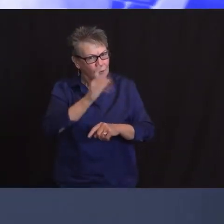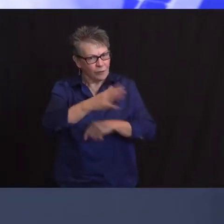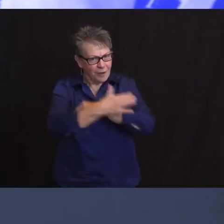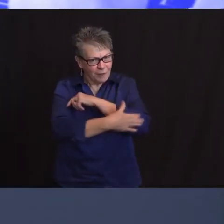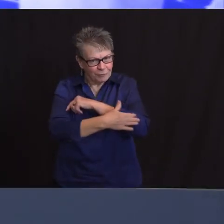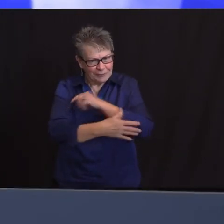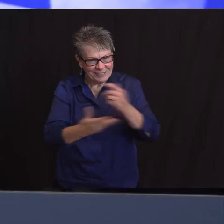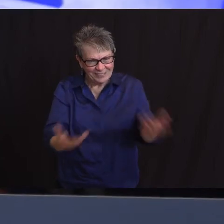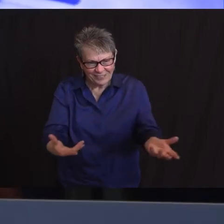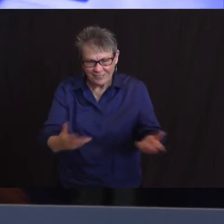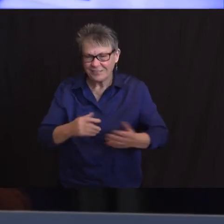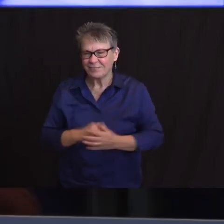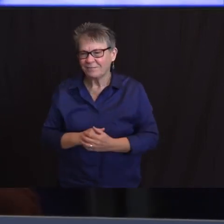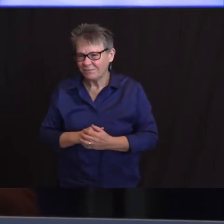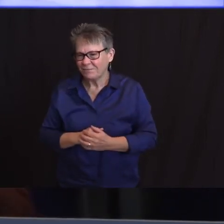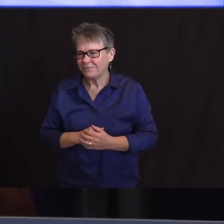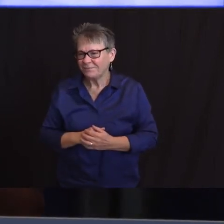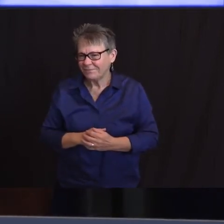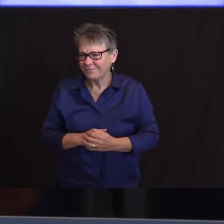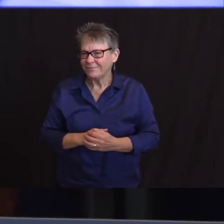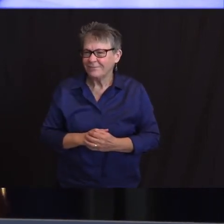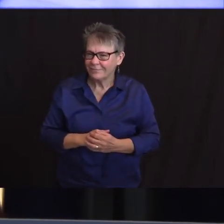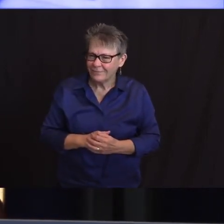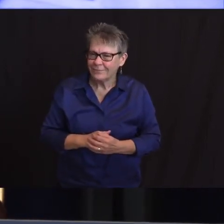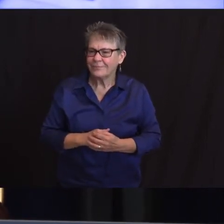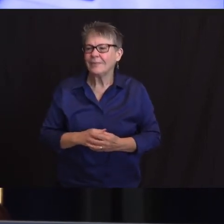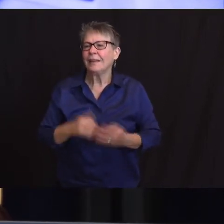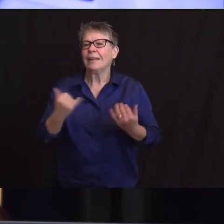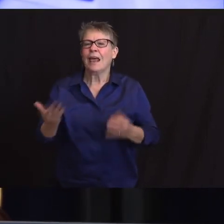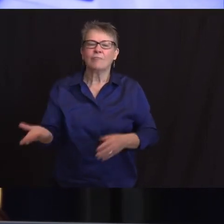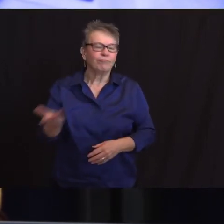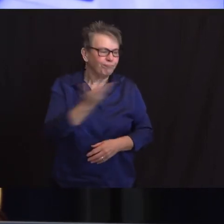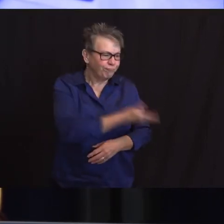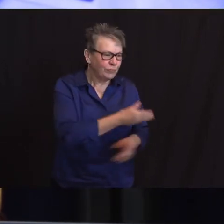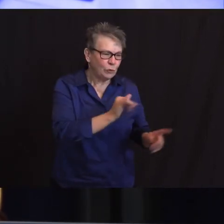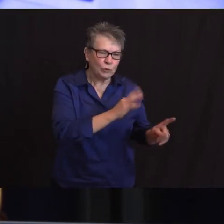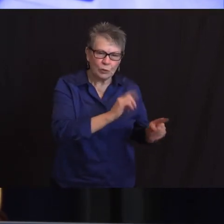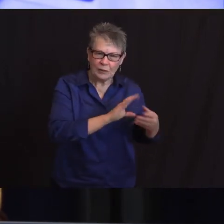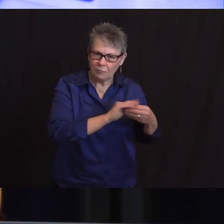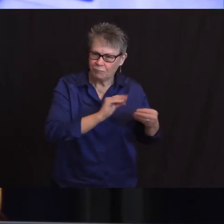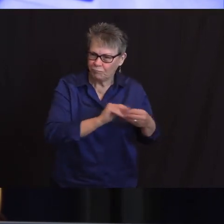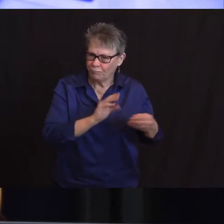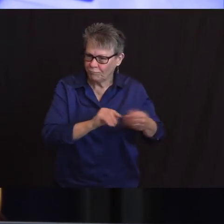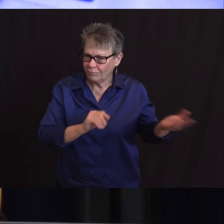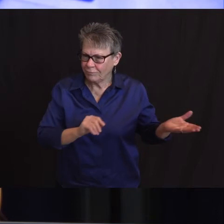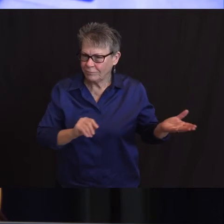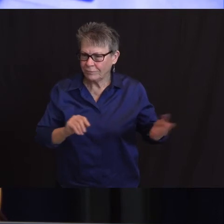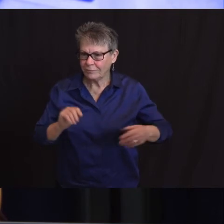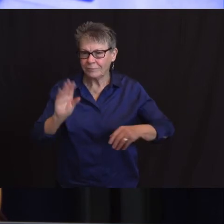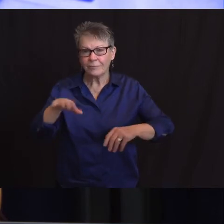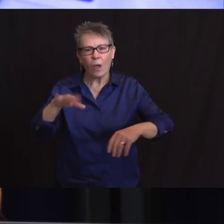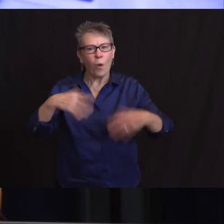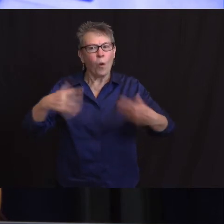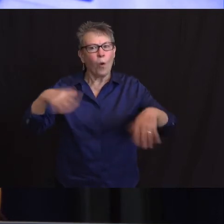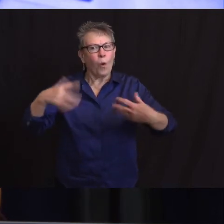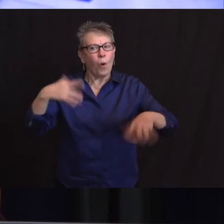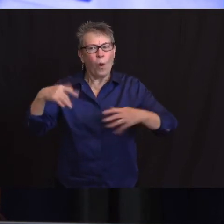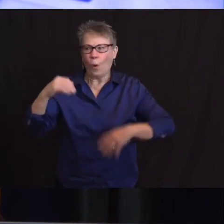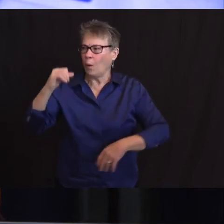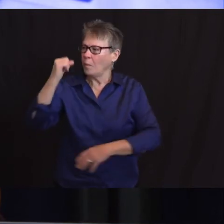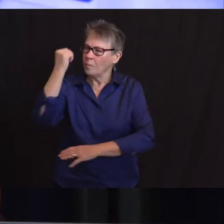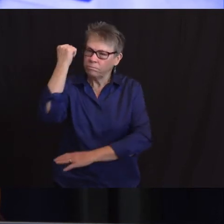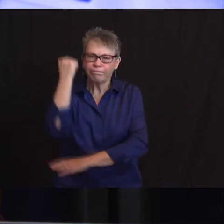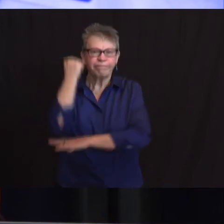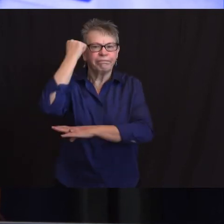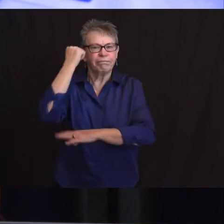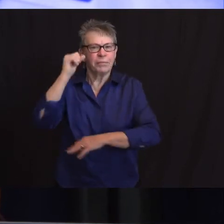afternoon, everyone. As the Governor shared, we have hit a milestone of more than 1 million doses administered in our state. So I